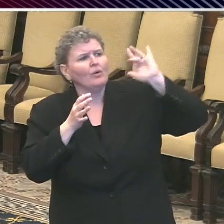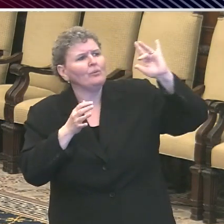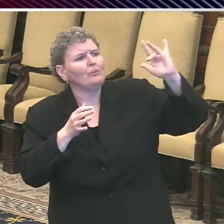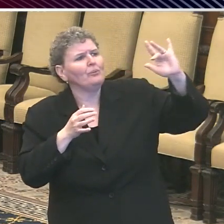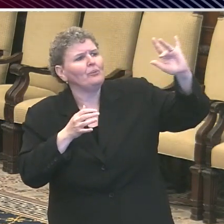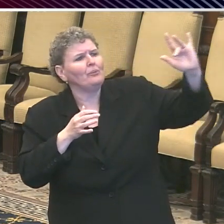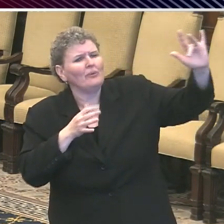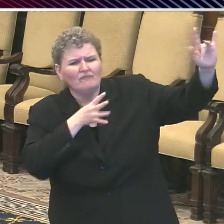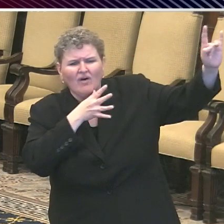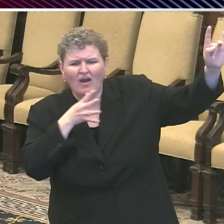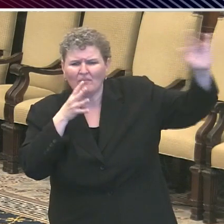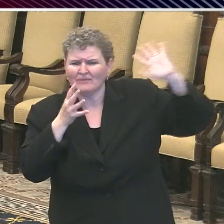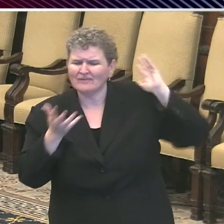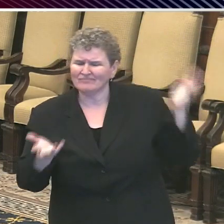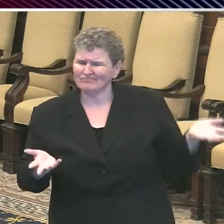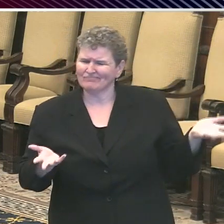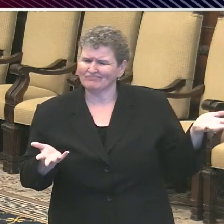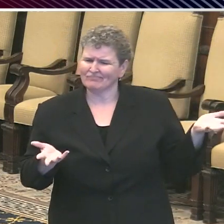this